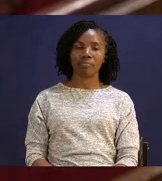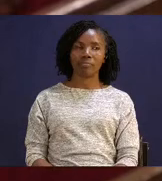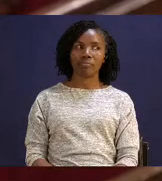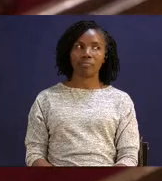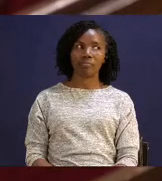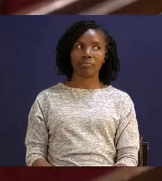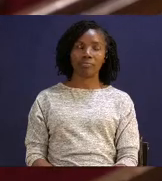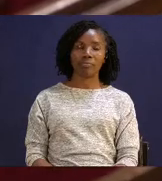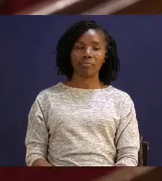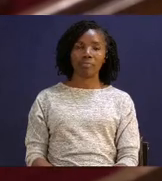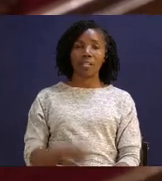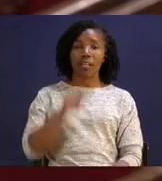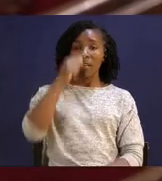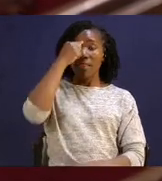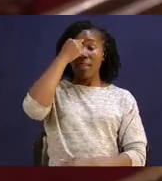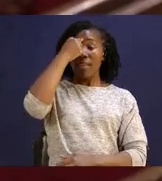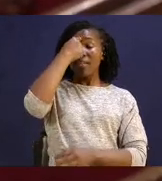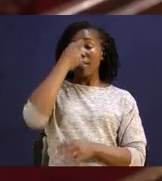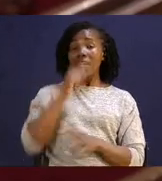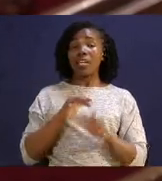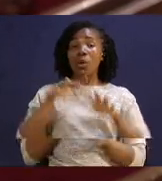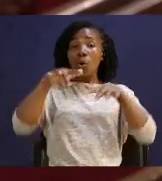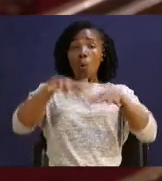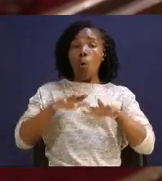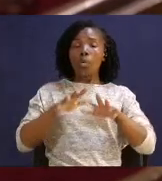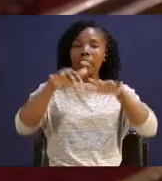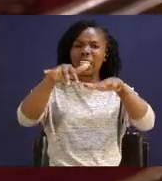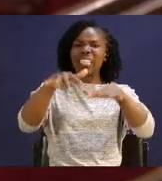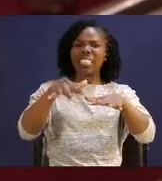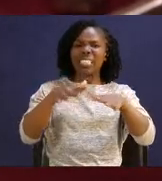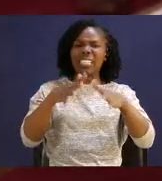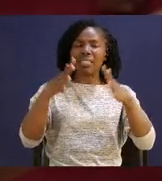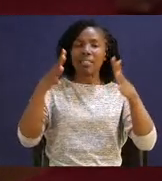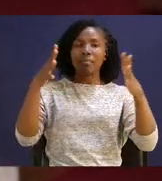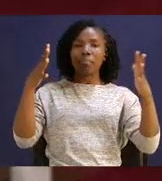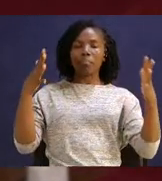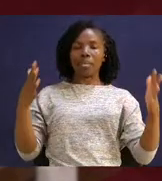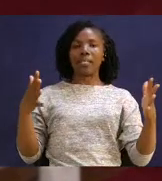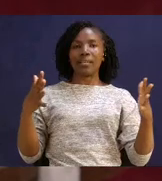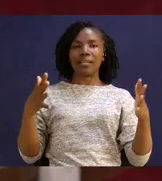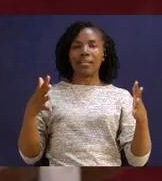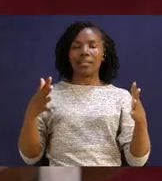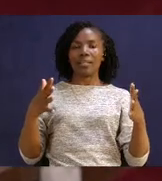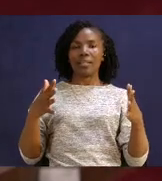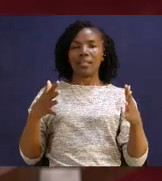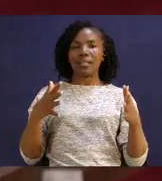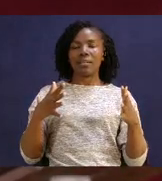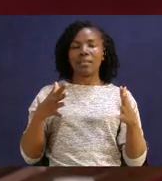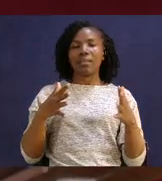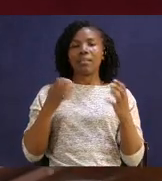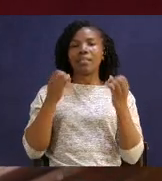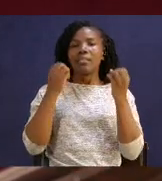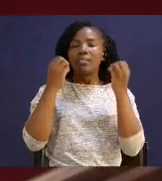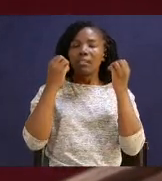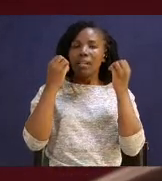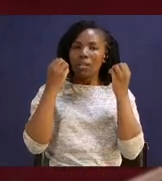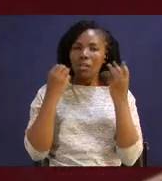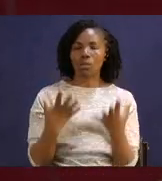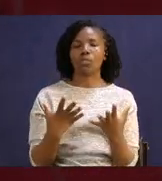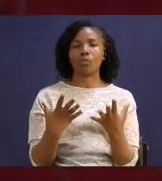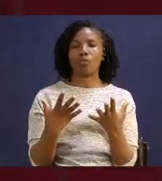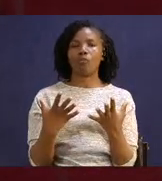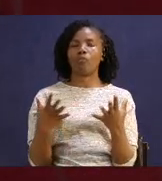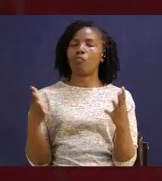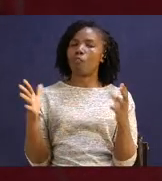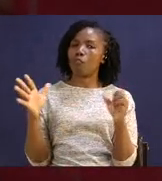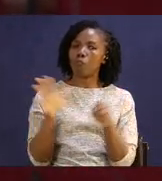The Indian Ocean is big. The Pacific Ocean is big. The Atlantic Ocean is big. I'm telling you, There's so much water on this earth, you cannot imagine. But